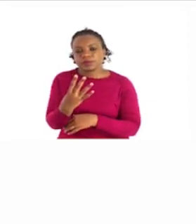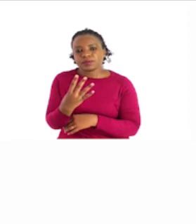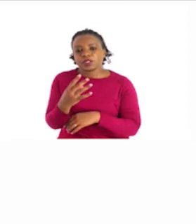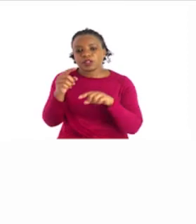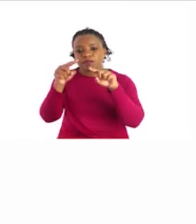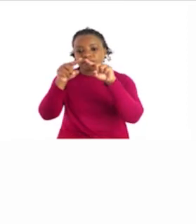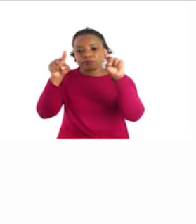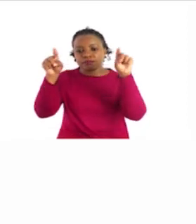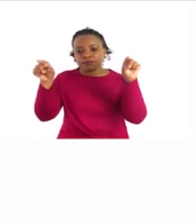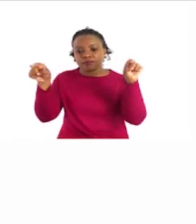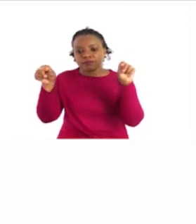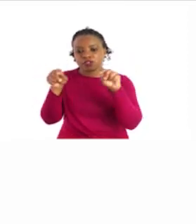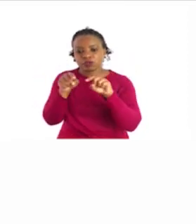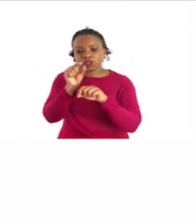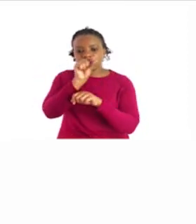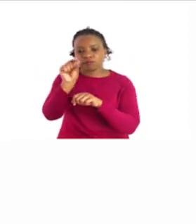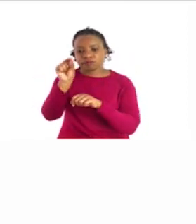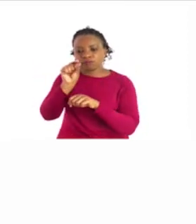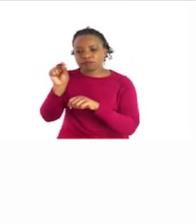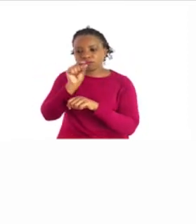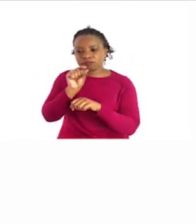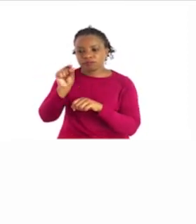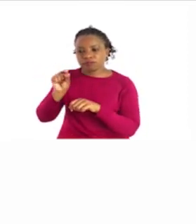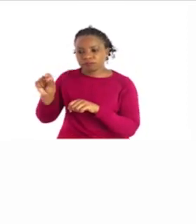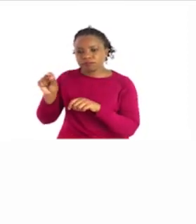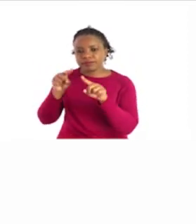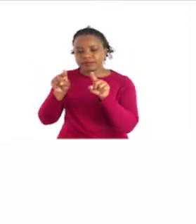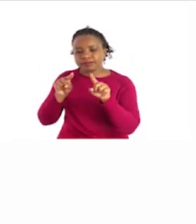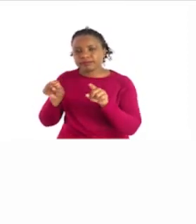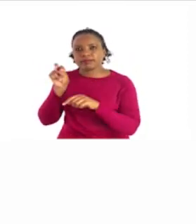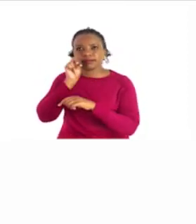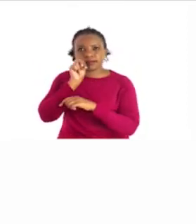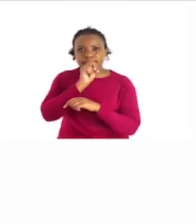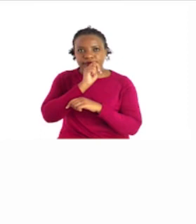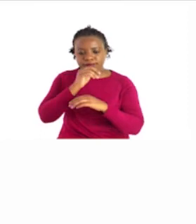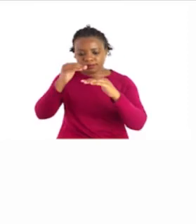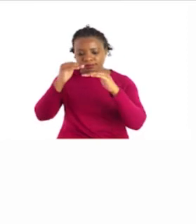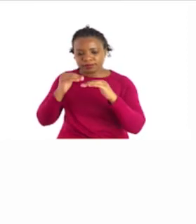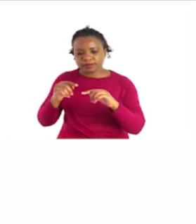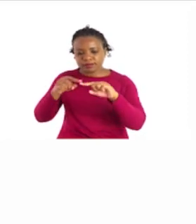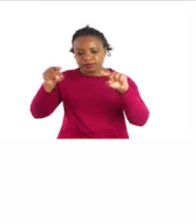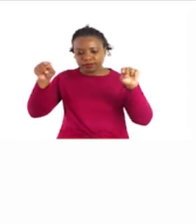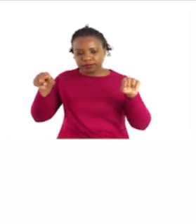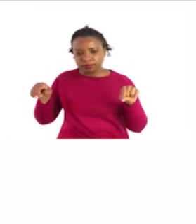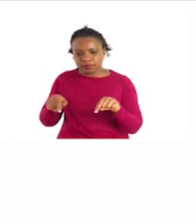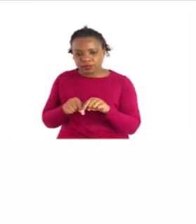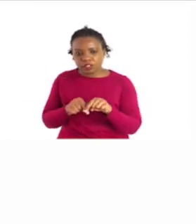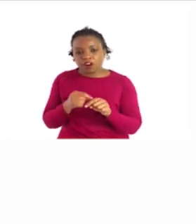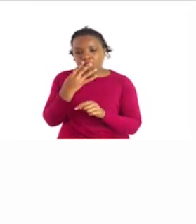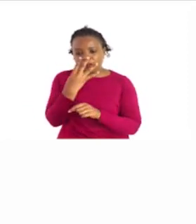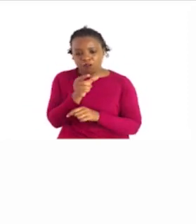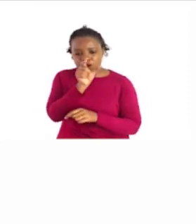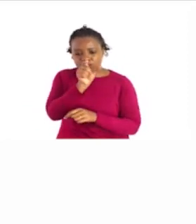instructions are, sort these nouns in their correct categories and complete the